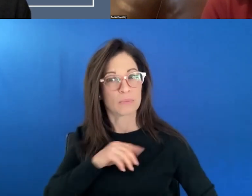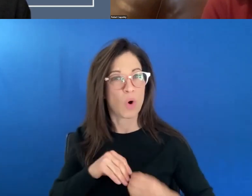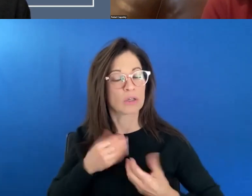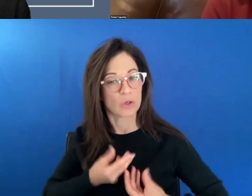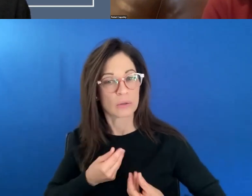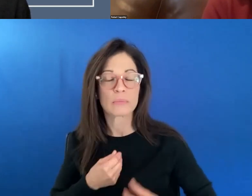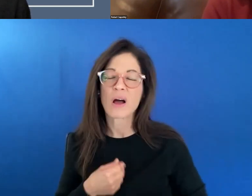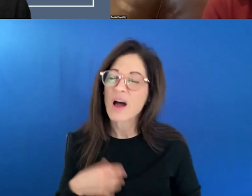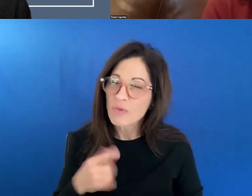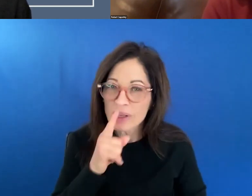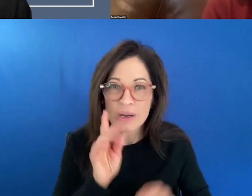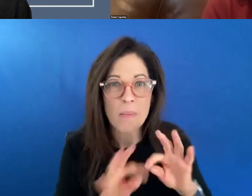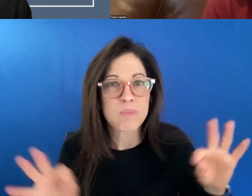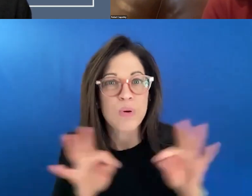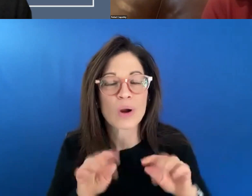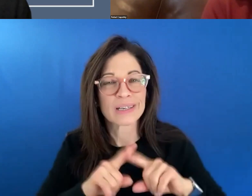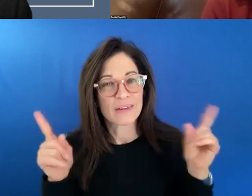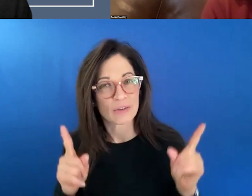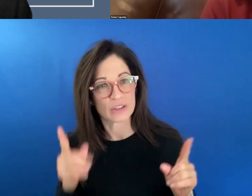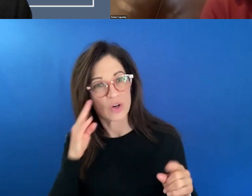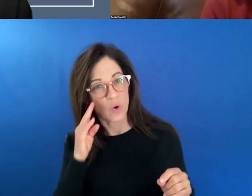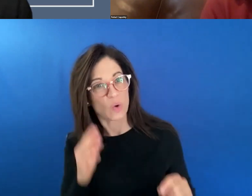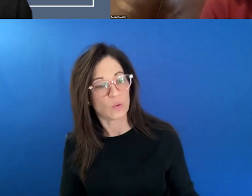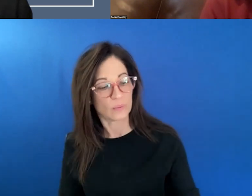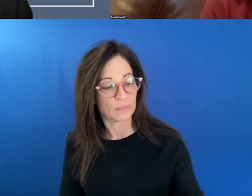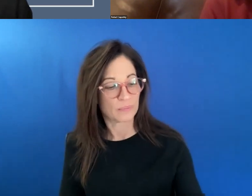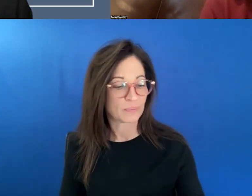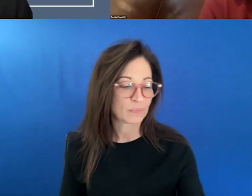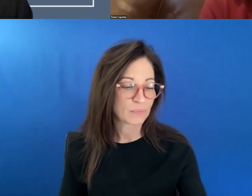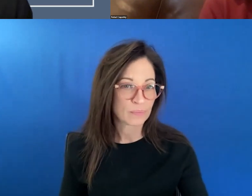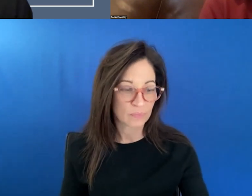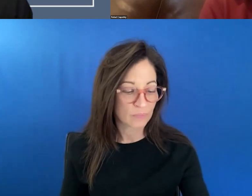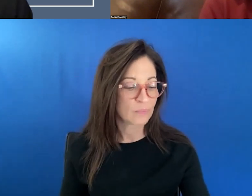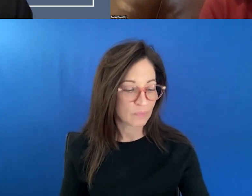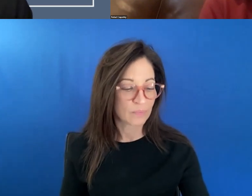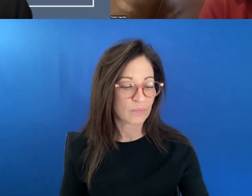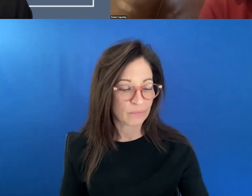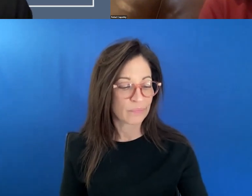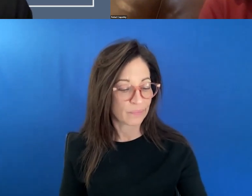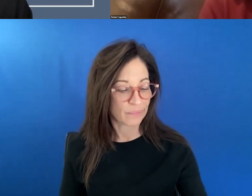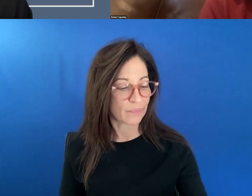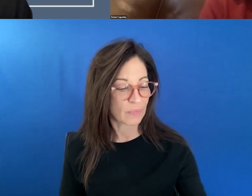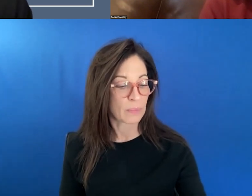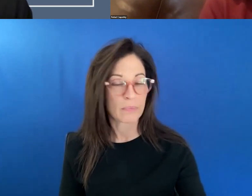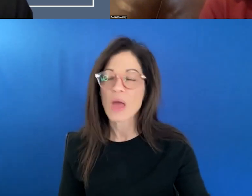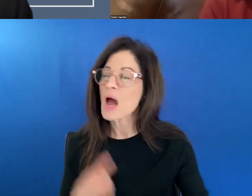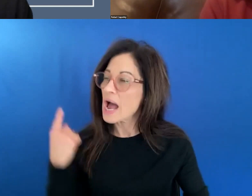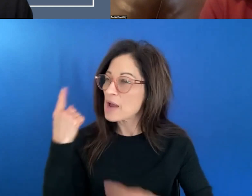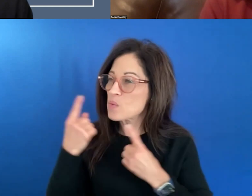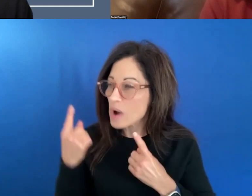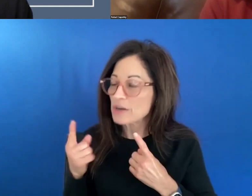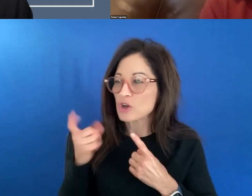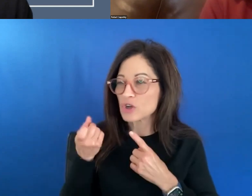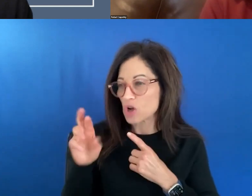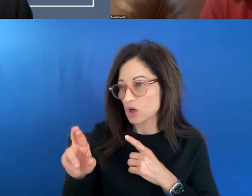incredibly important dichotomy to make there. And I wonder, Dr. Sapolsky, is there a way for those in the crisis response suicide